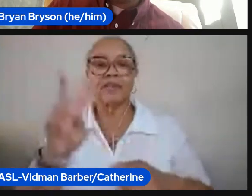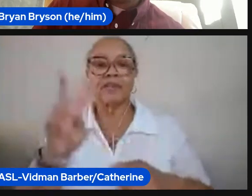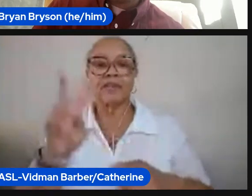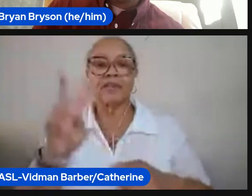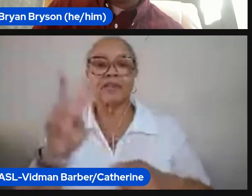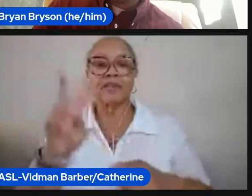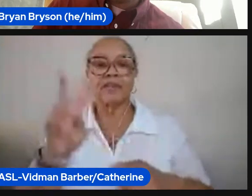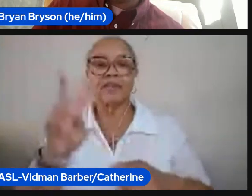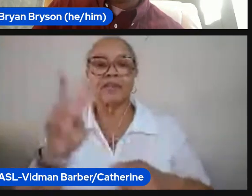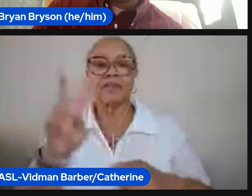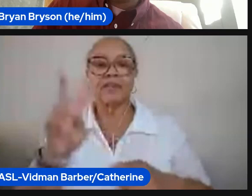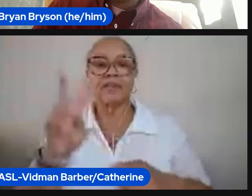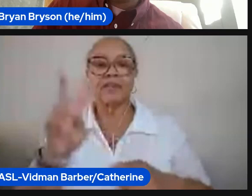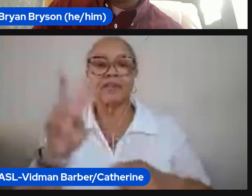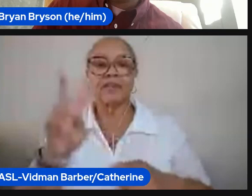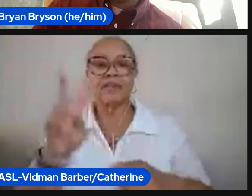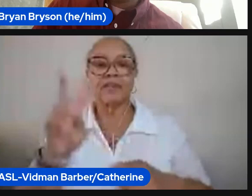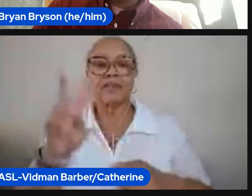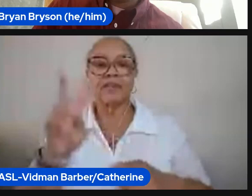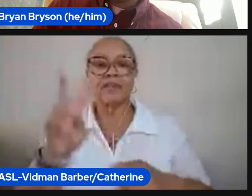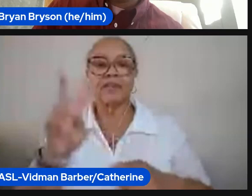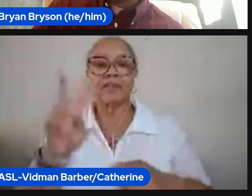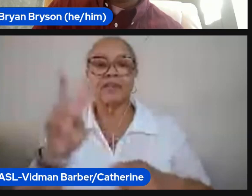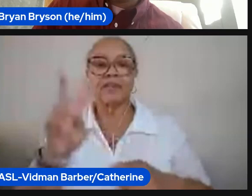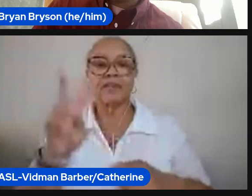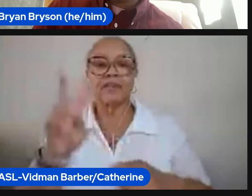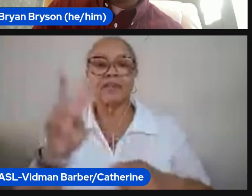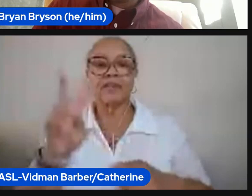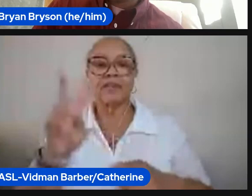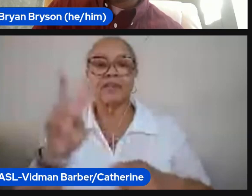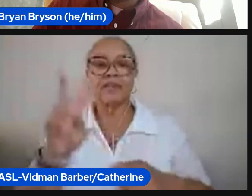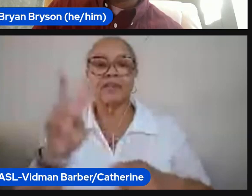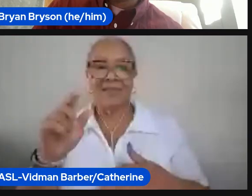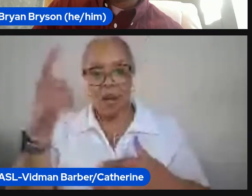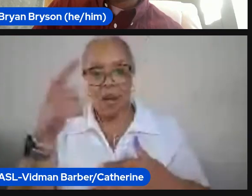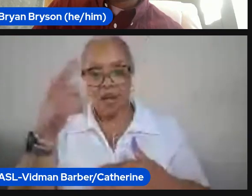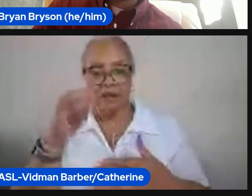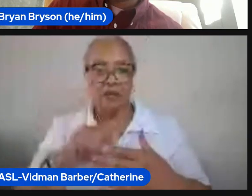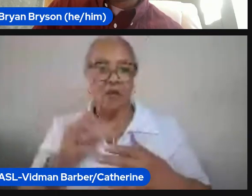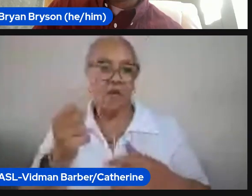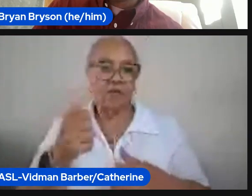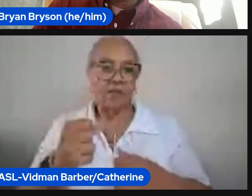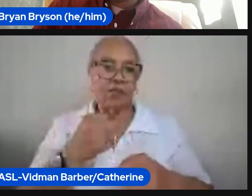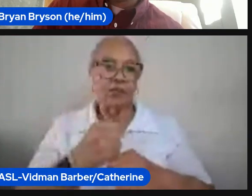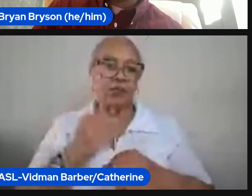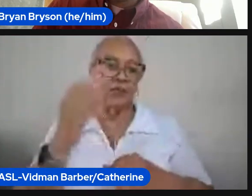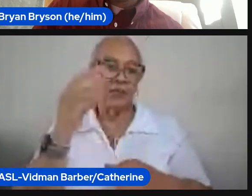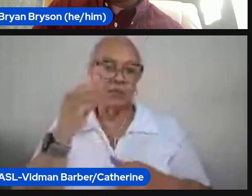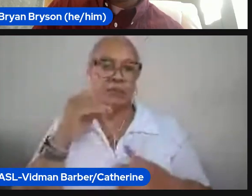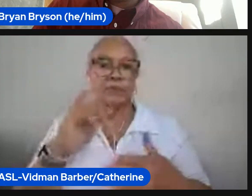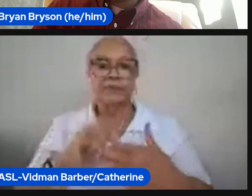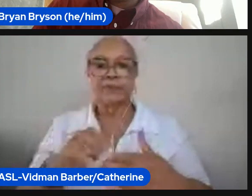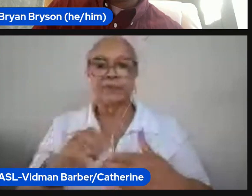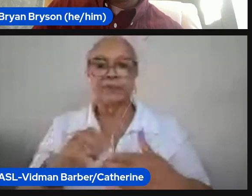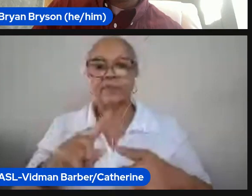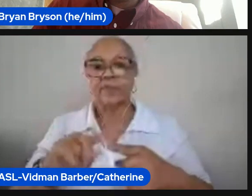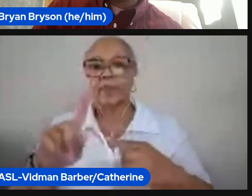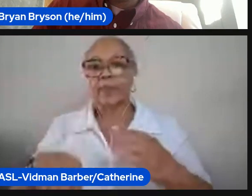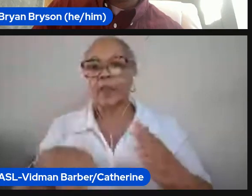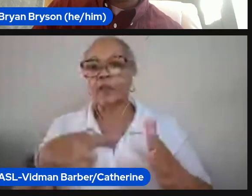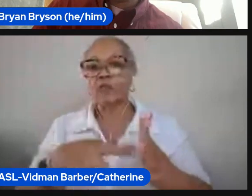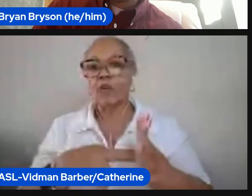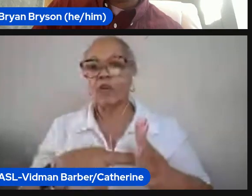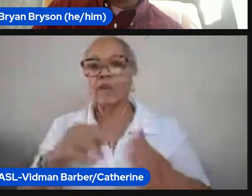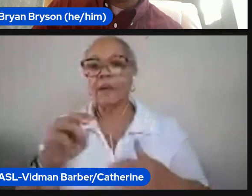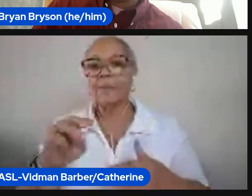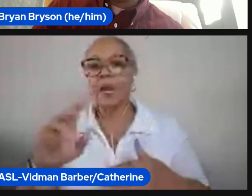at GSK in London. With over a decade of experience, she has held key roles at DeepMind,